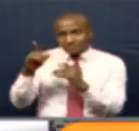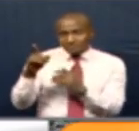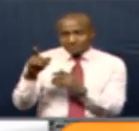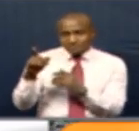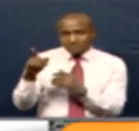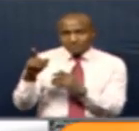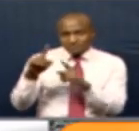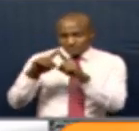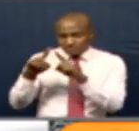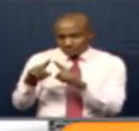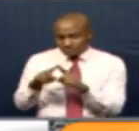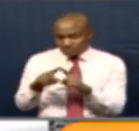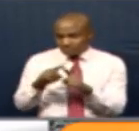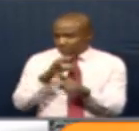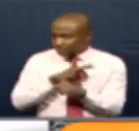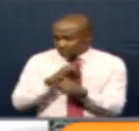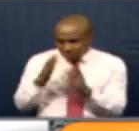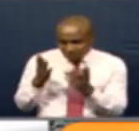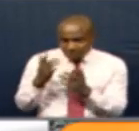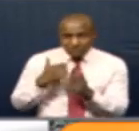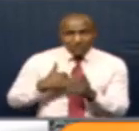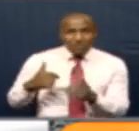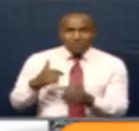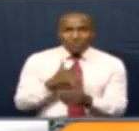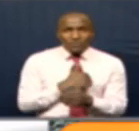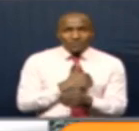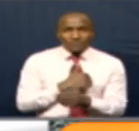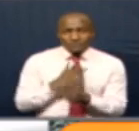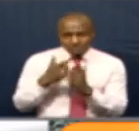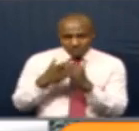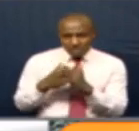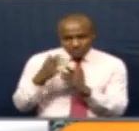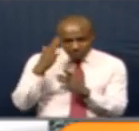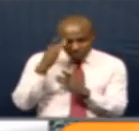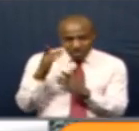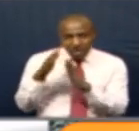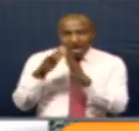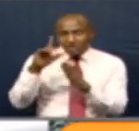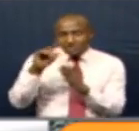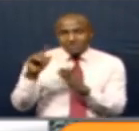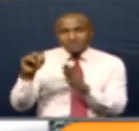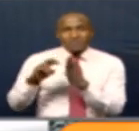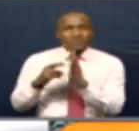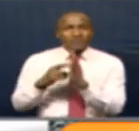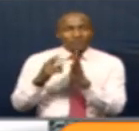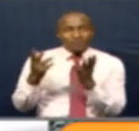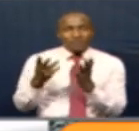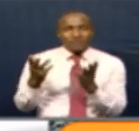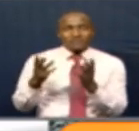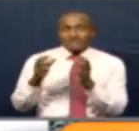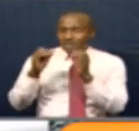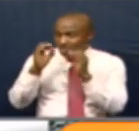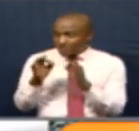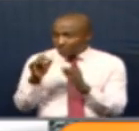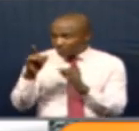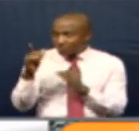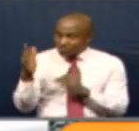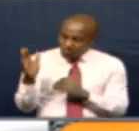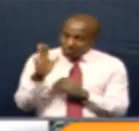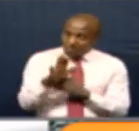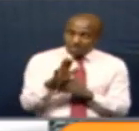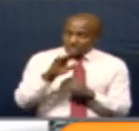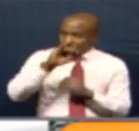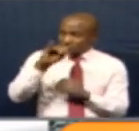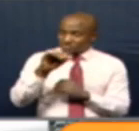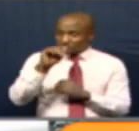various household incomes. So we started by defining what affordable housing is. And if you go back to Jamhuri